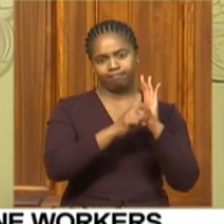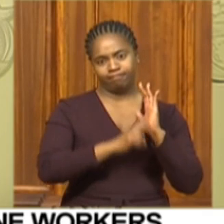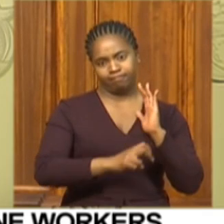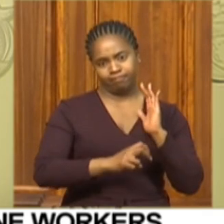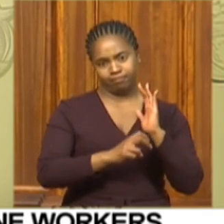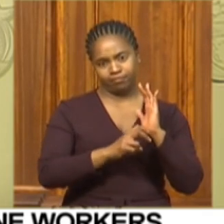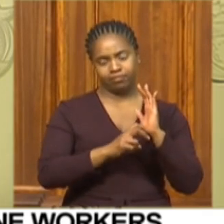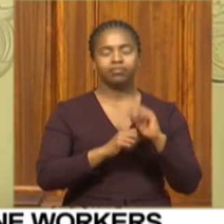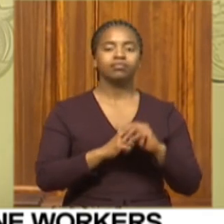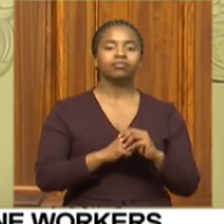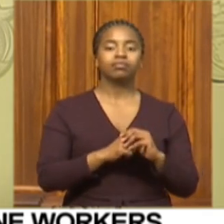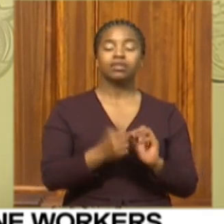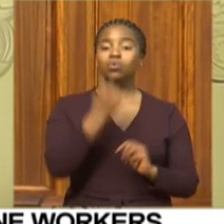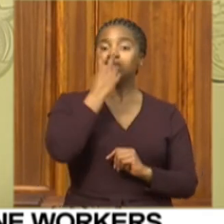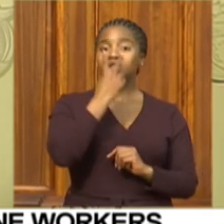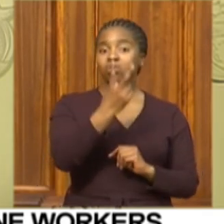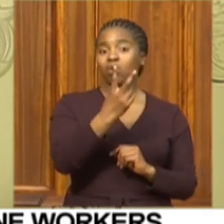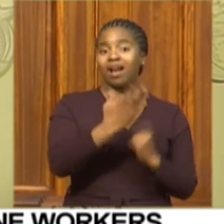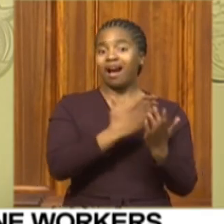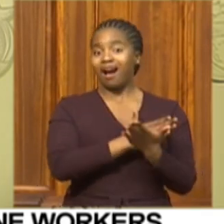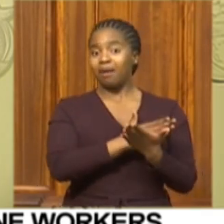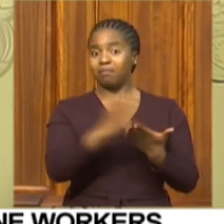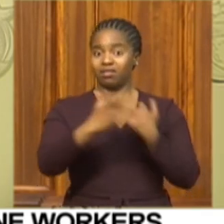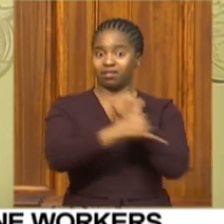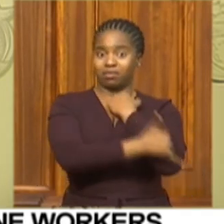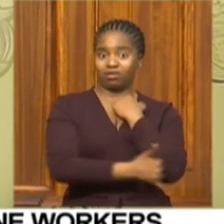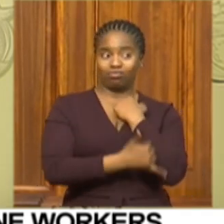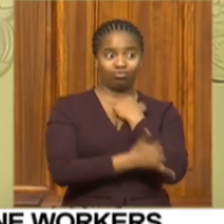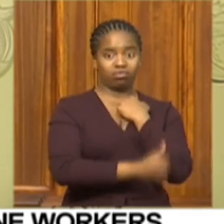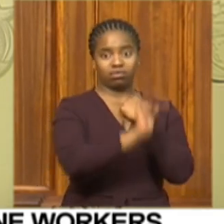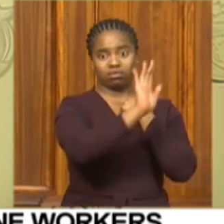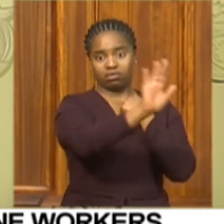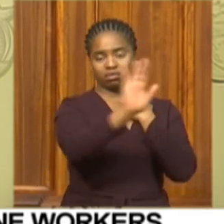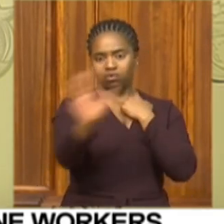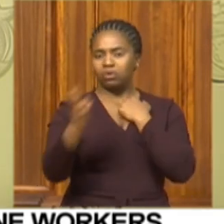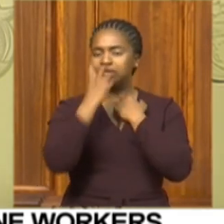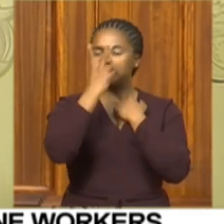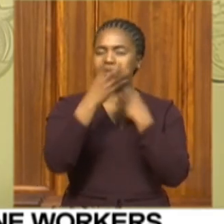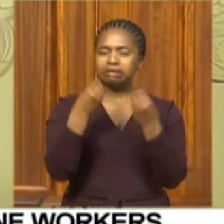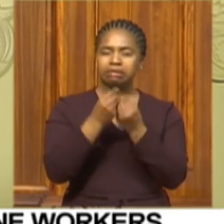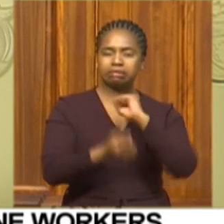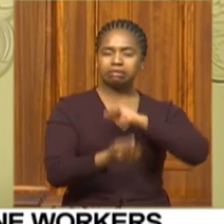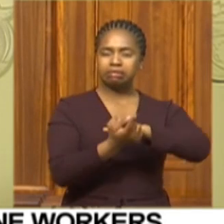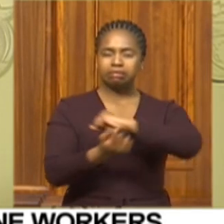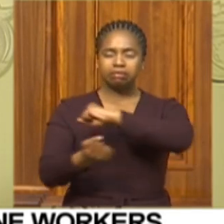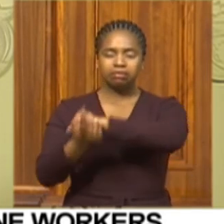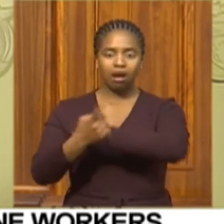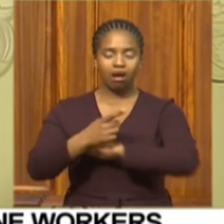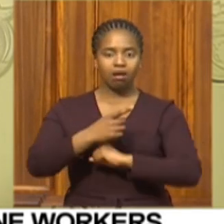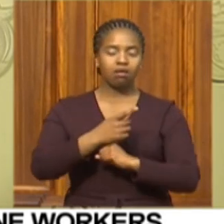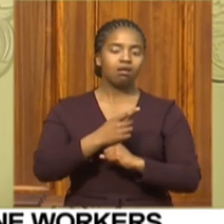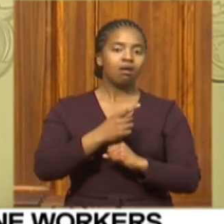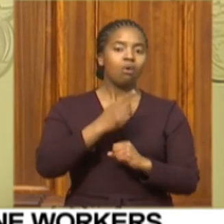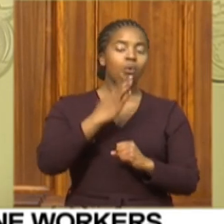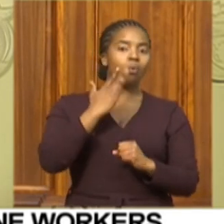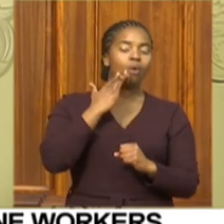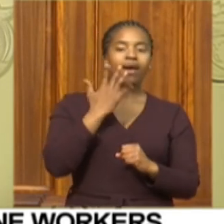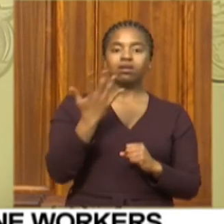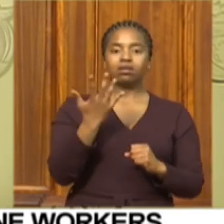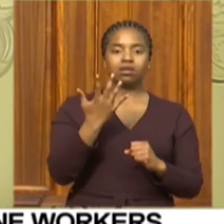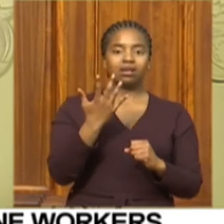We have seen this happen in other countries where stringent restrictions have had to